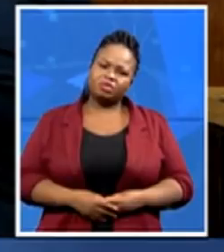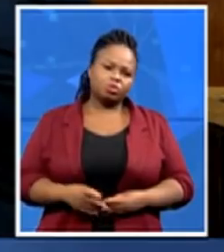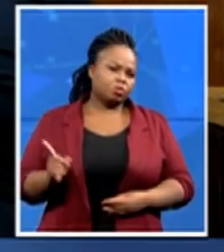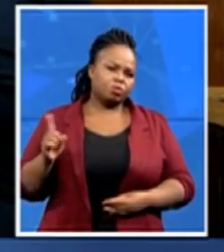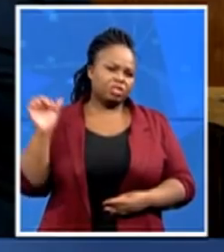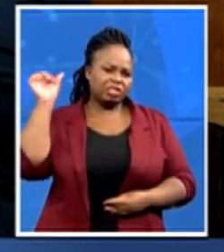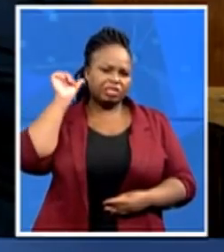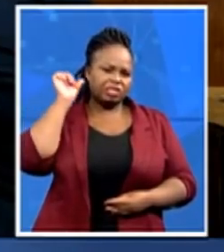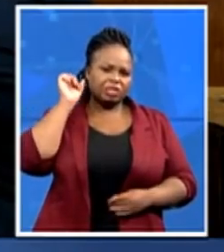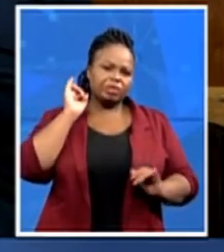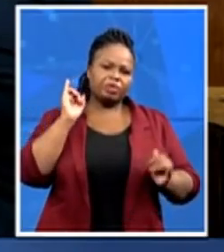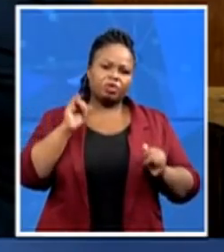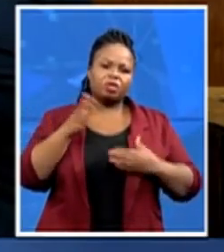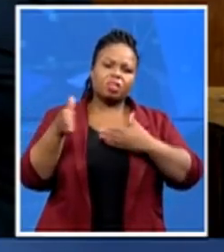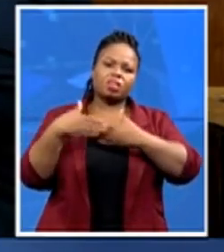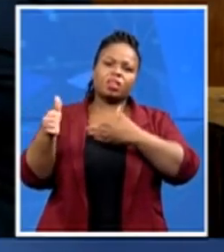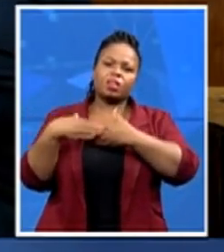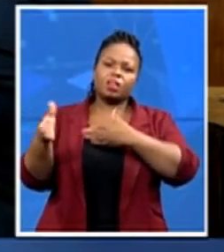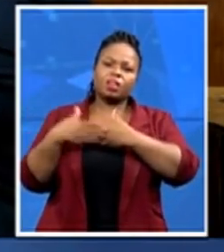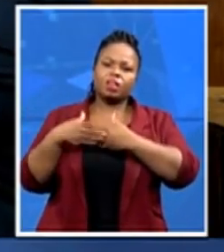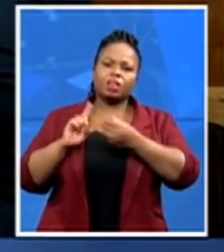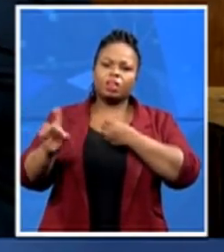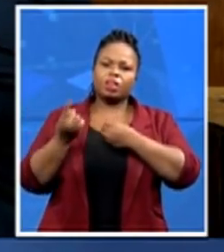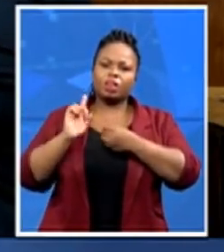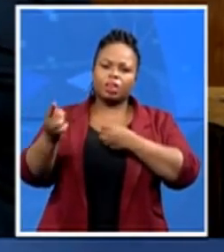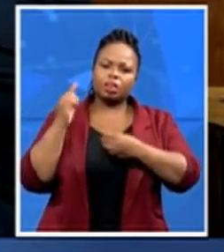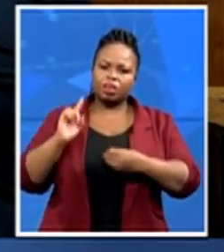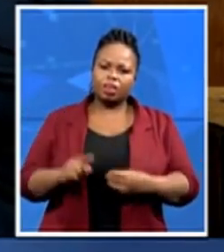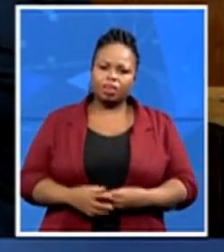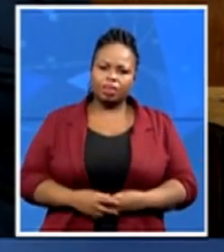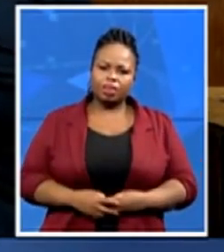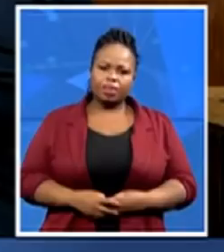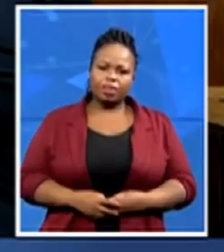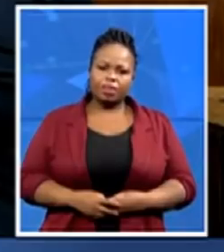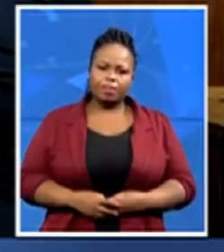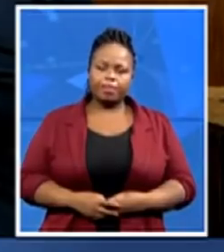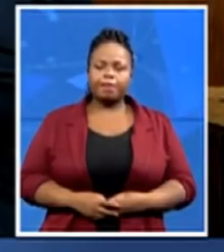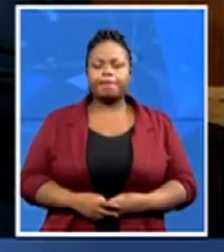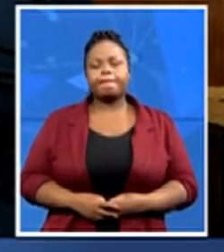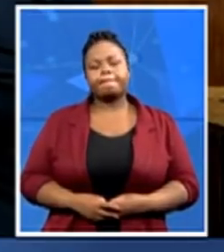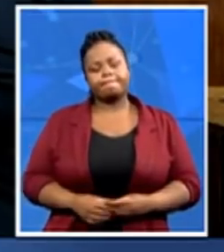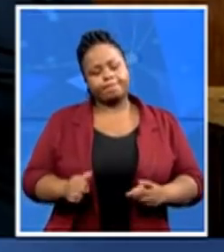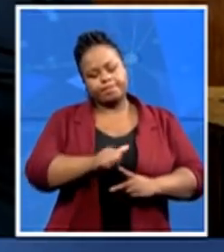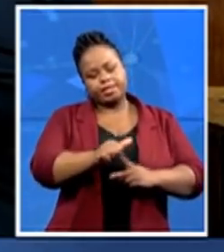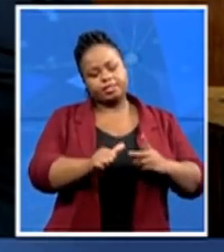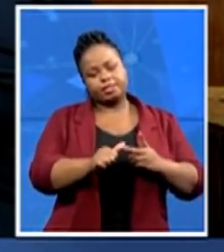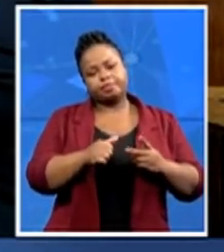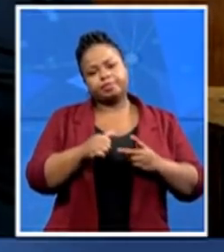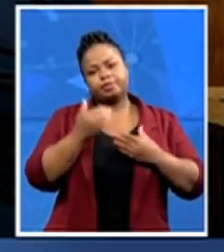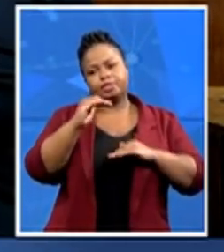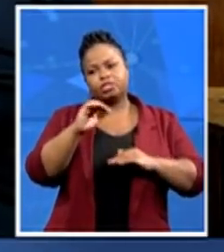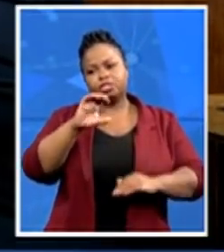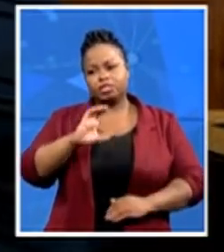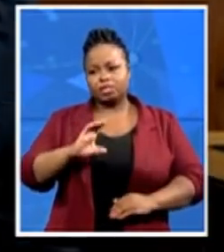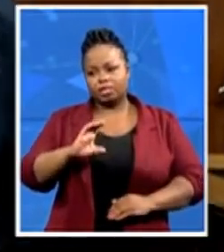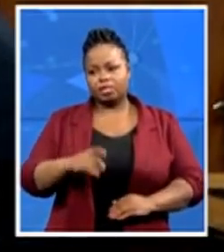Subsection C, any previous failure on the part of the accused to comply with the bail conditions on any indication that he or she will